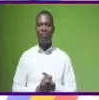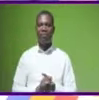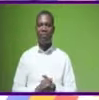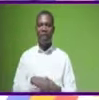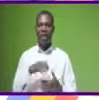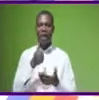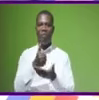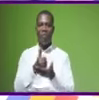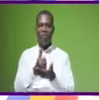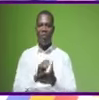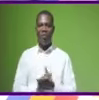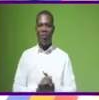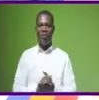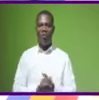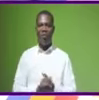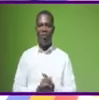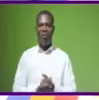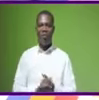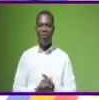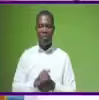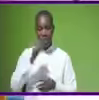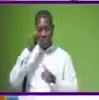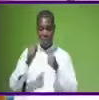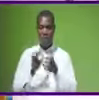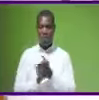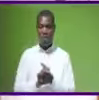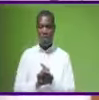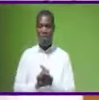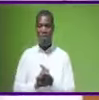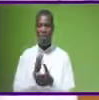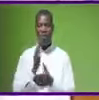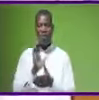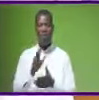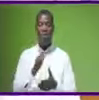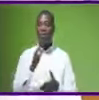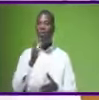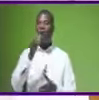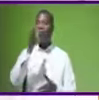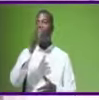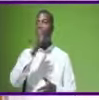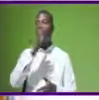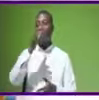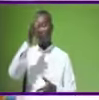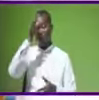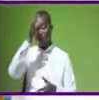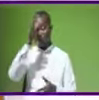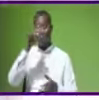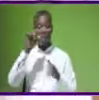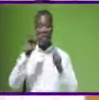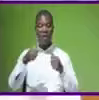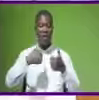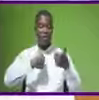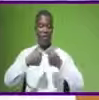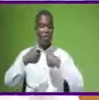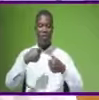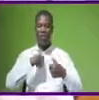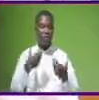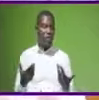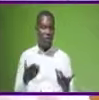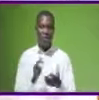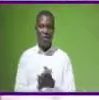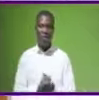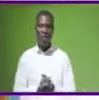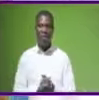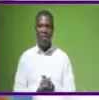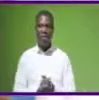Duah. Amen. Amen. Because say be o mami o wo papa won't mean she manim ni matam